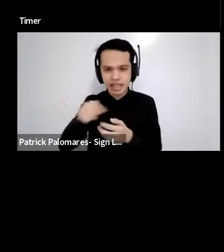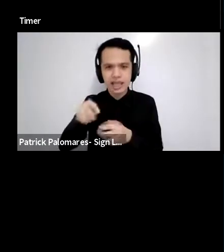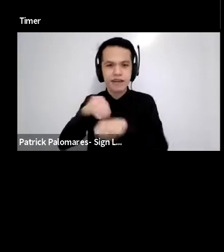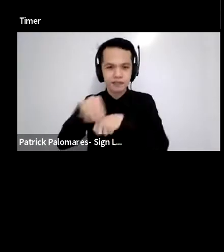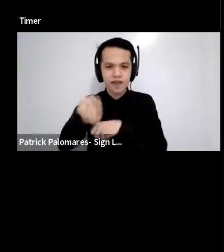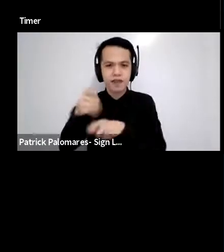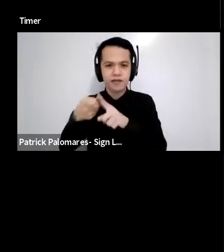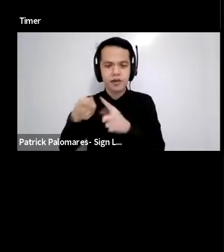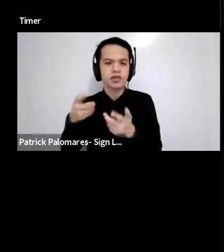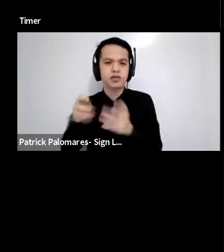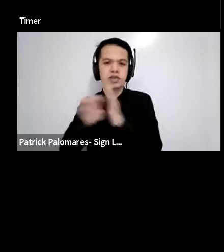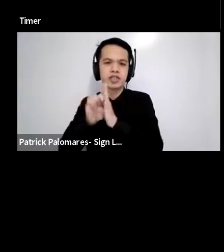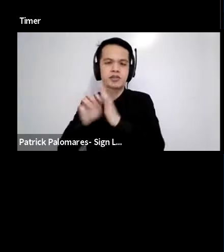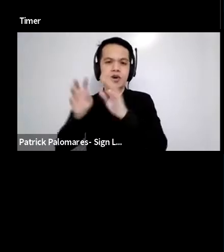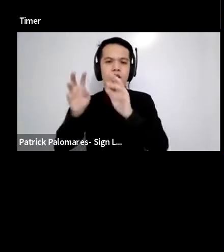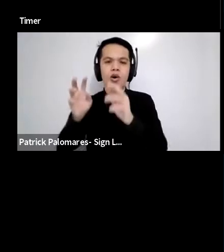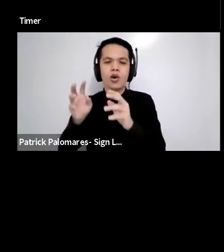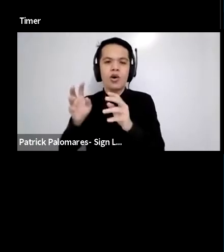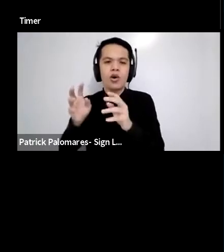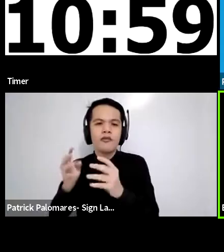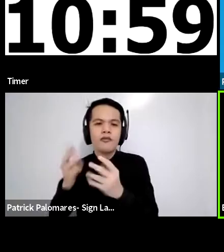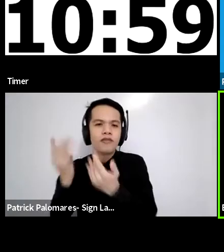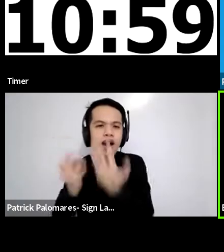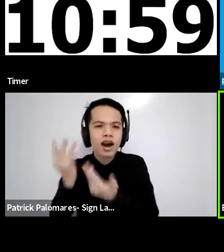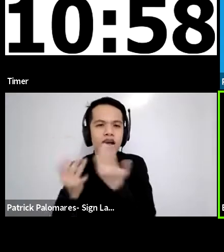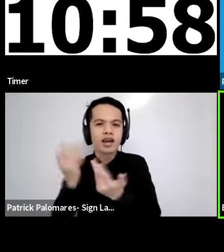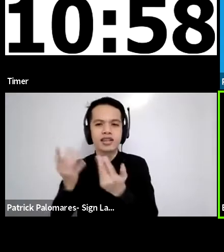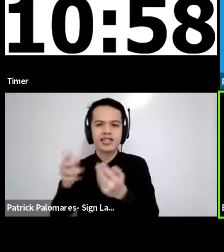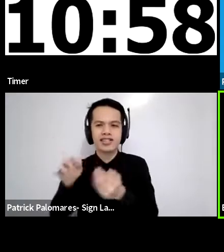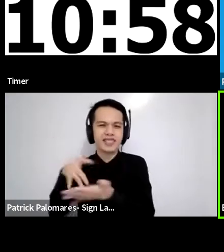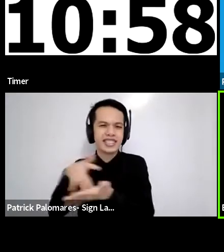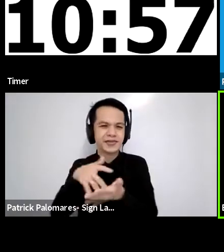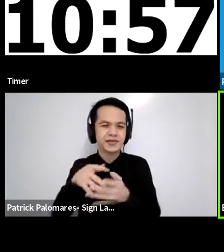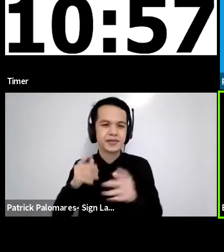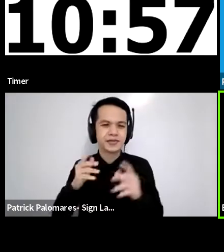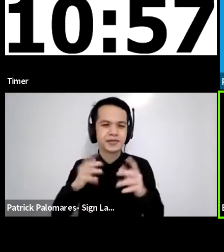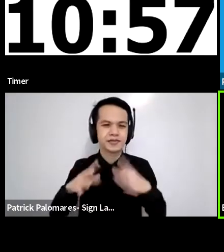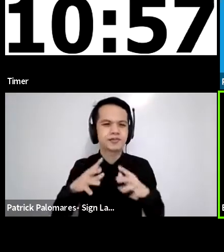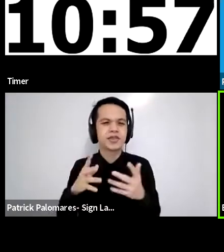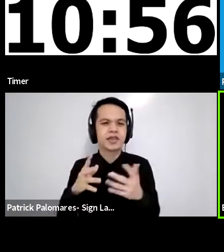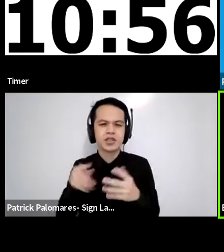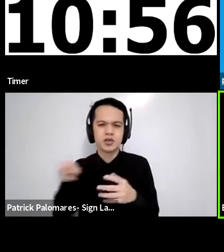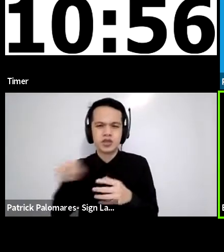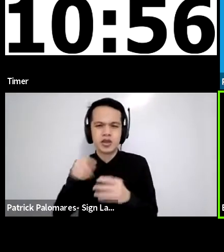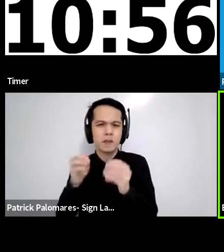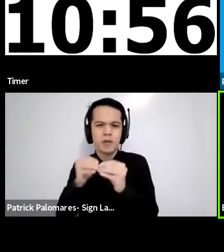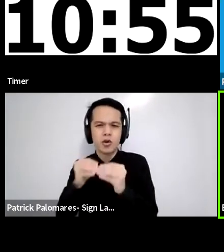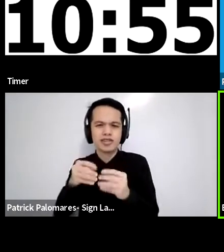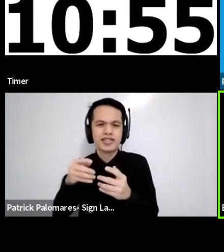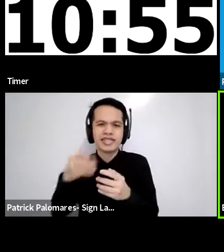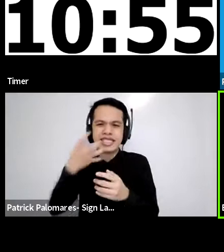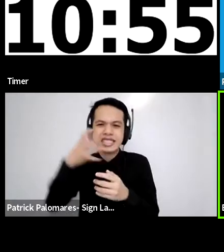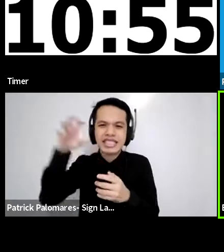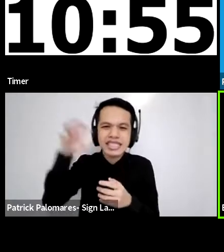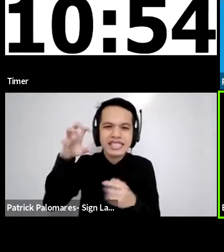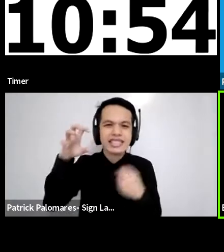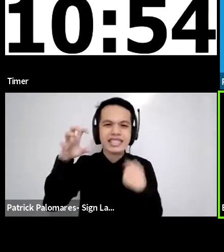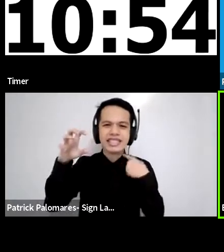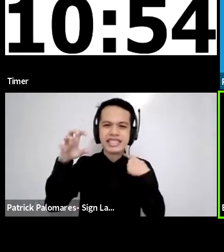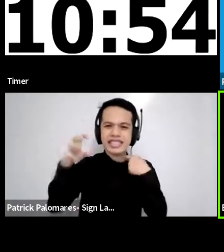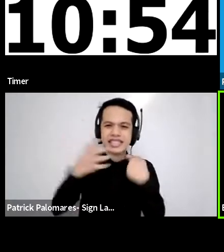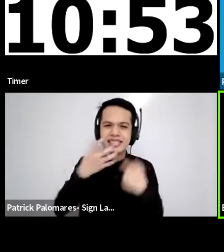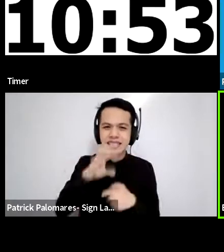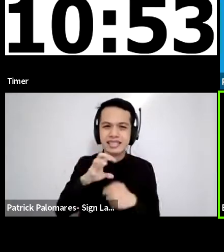major wildfires. 437 million people in vulnerable groups have been exposed to extreme heat. And of course, we are